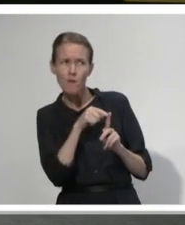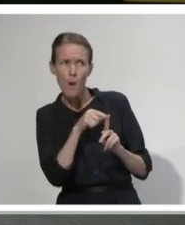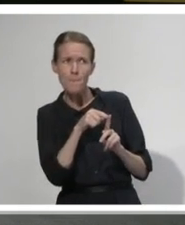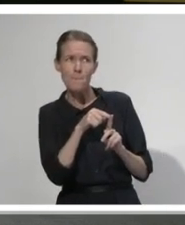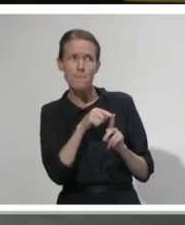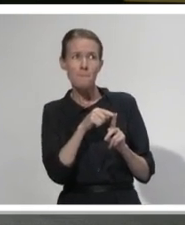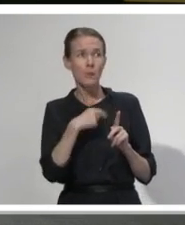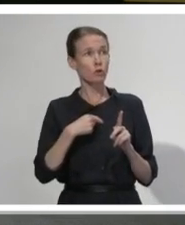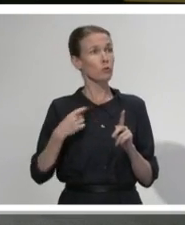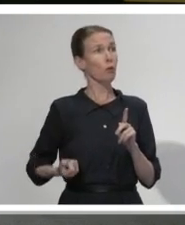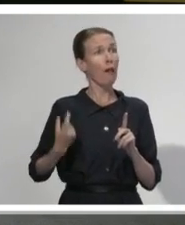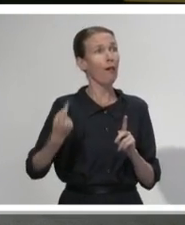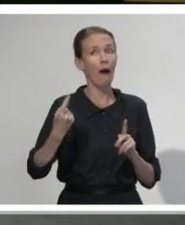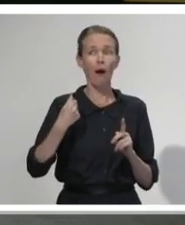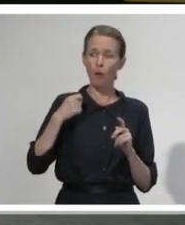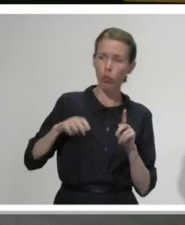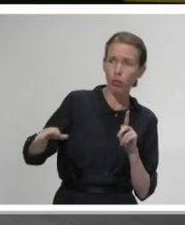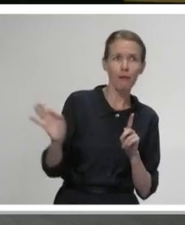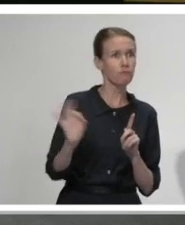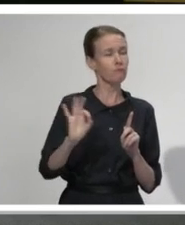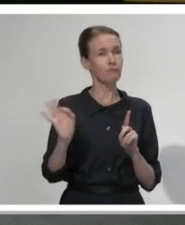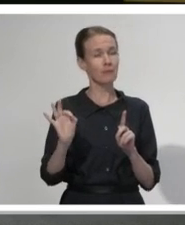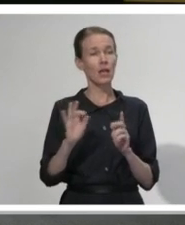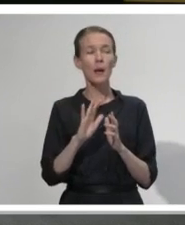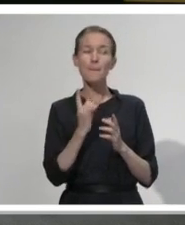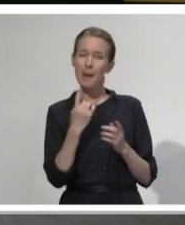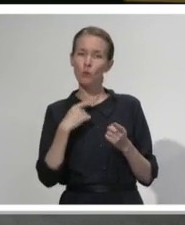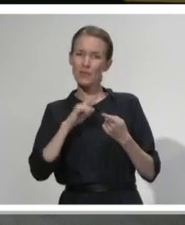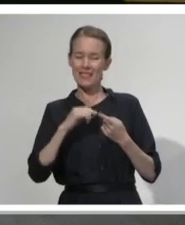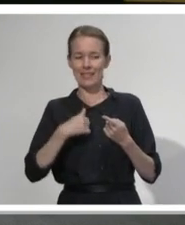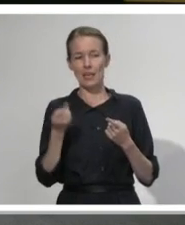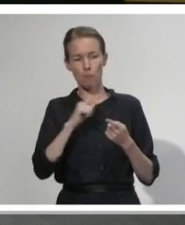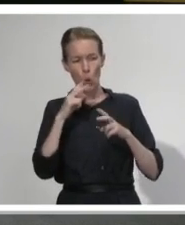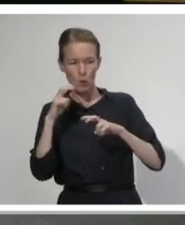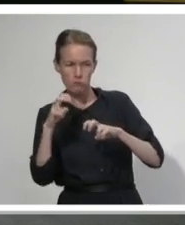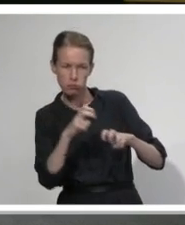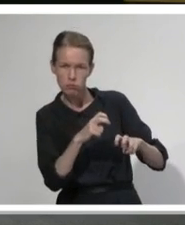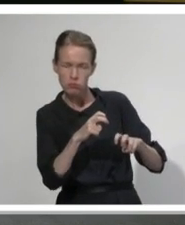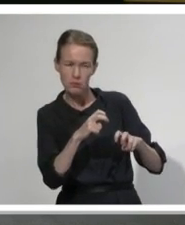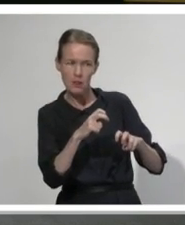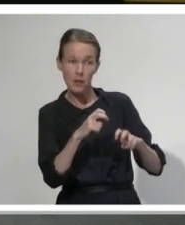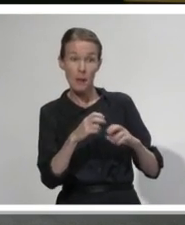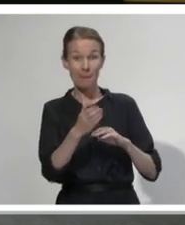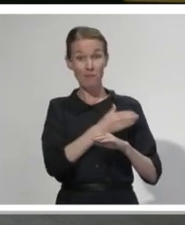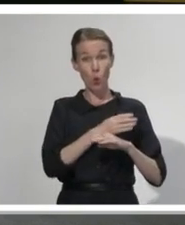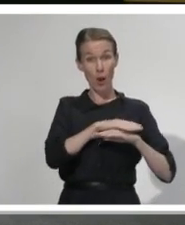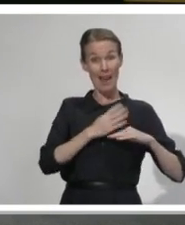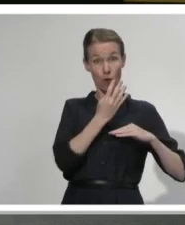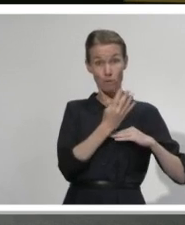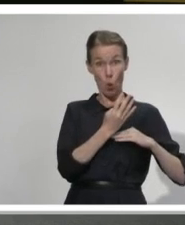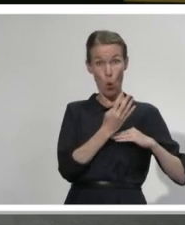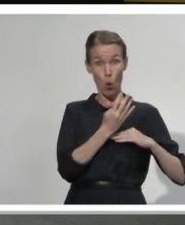at them, to understand everything we can about them. And as we did when we were moving from level 4 to level 3, we want the